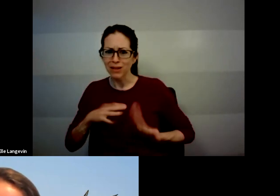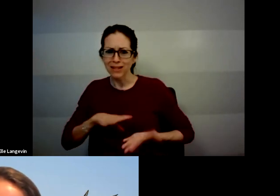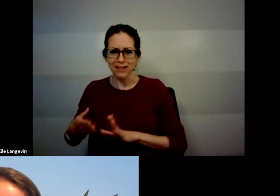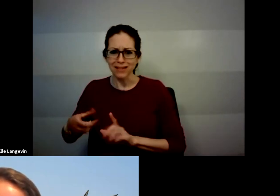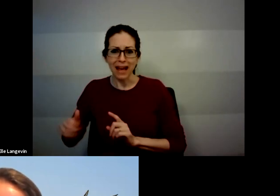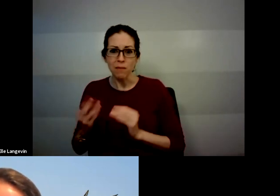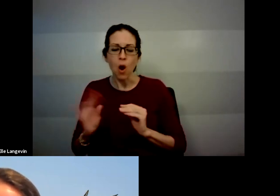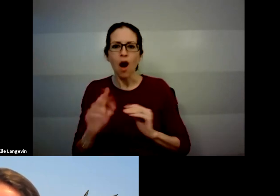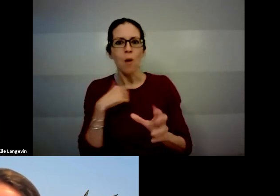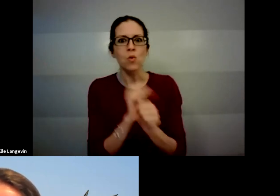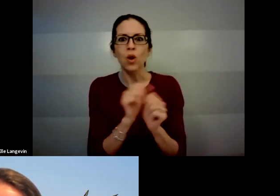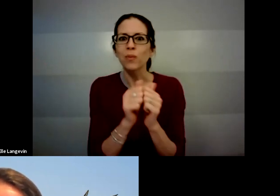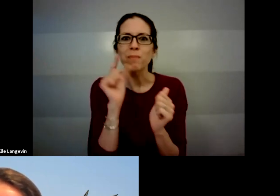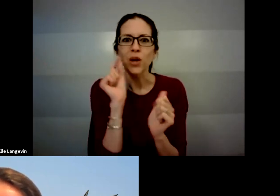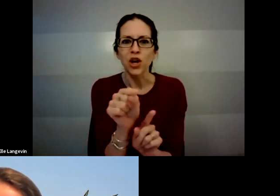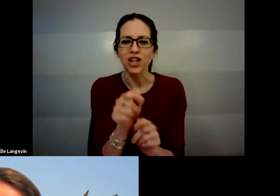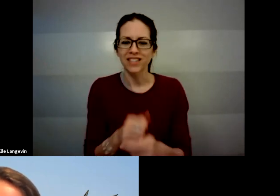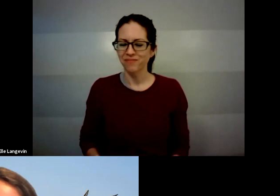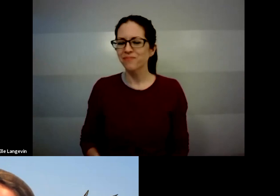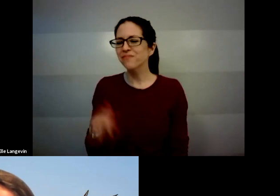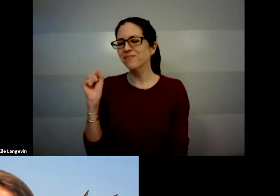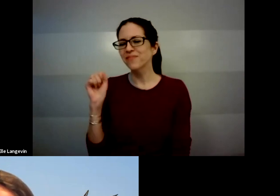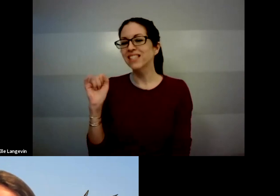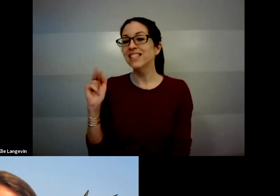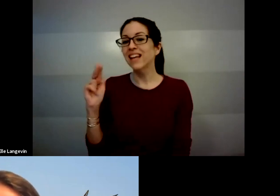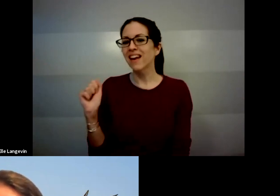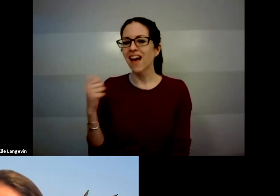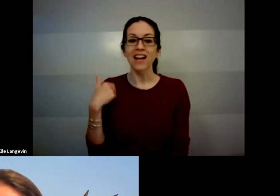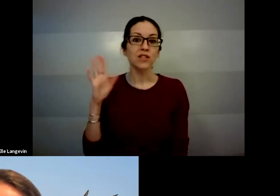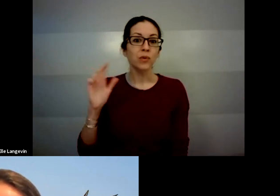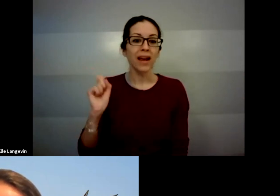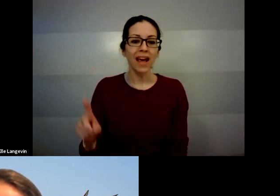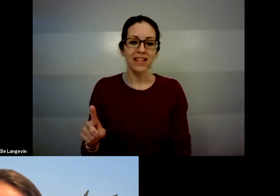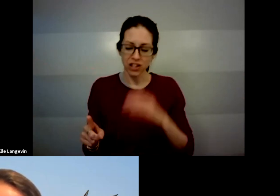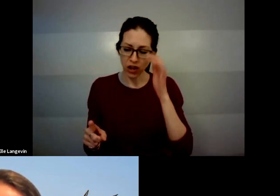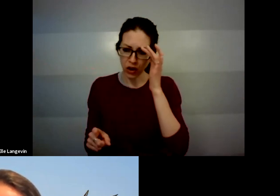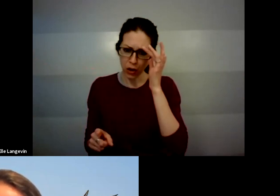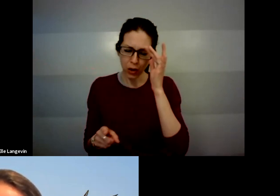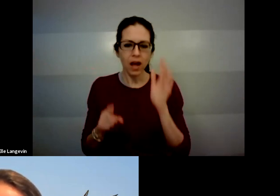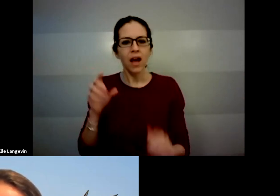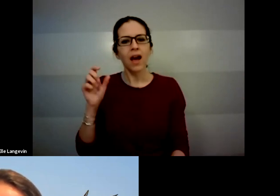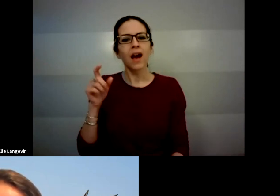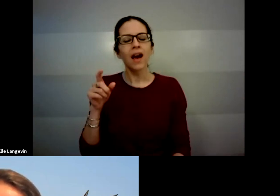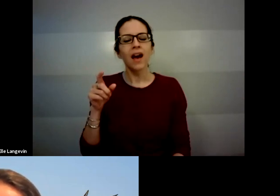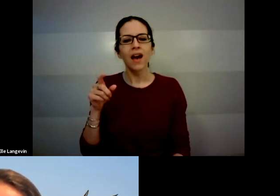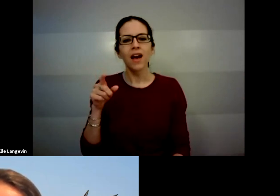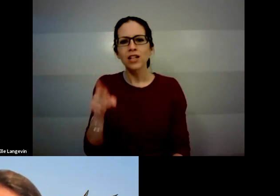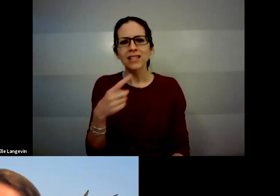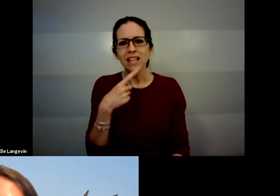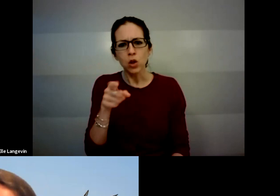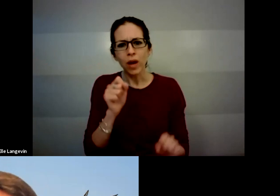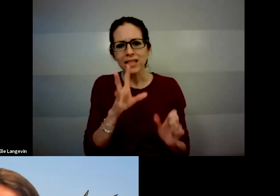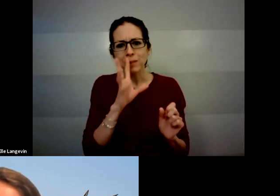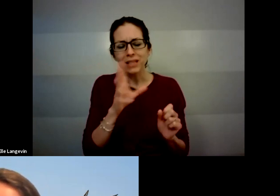answer. Sienna has a really great question. She pointed out you seem to be maybe able to speak